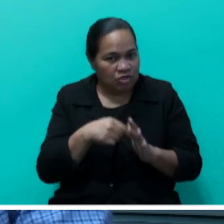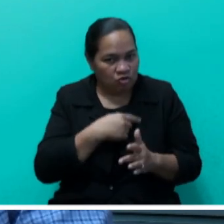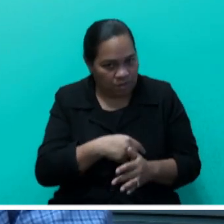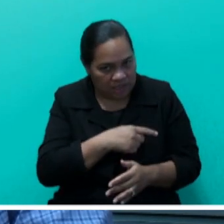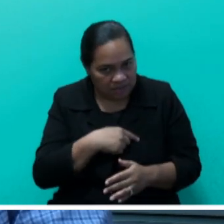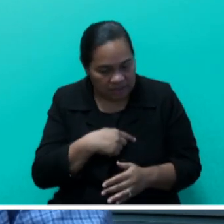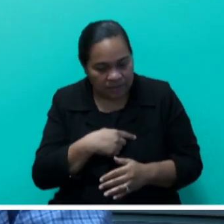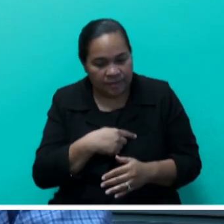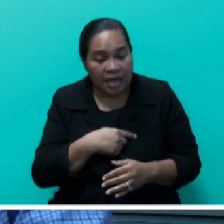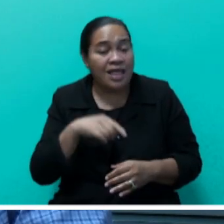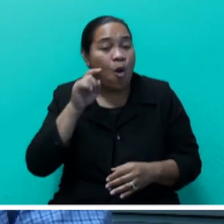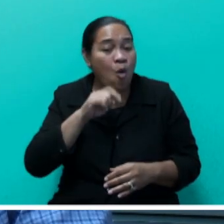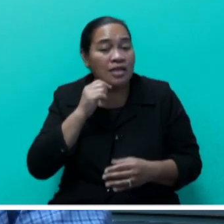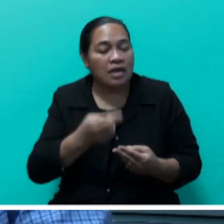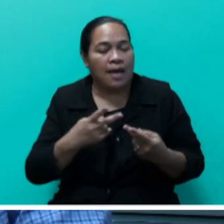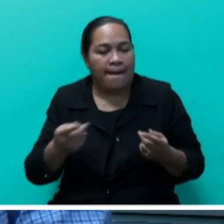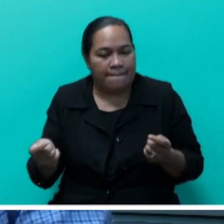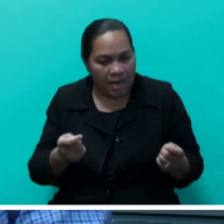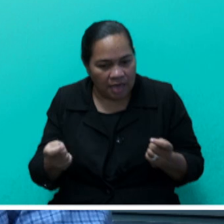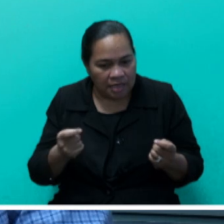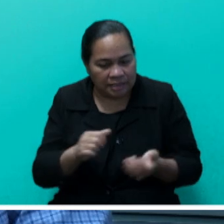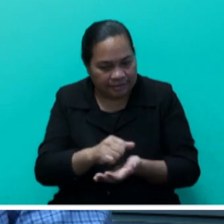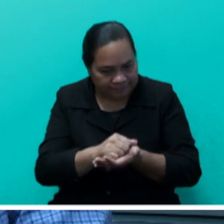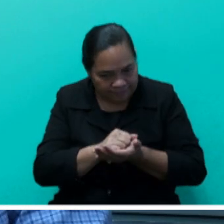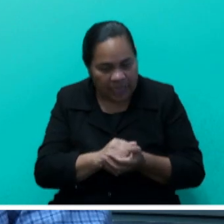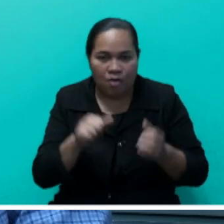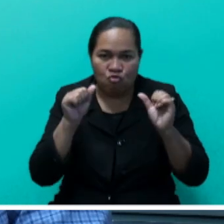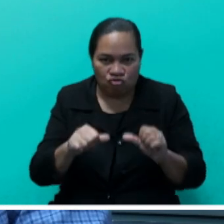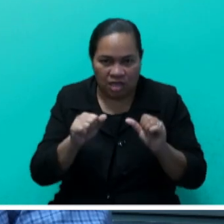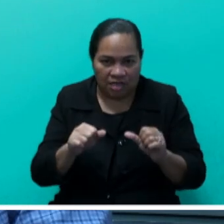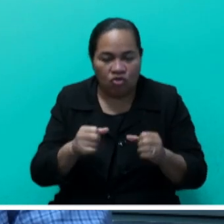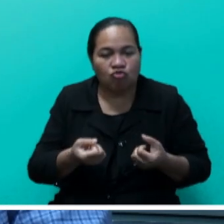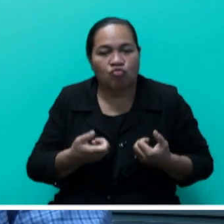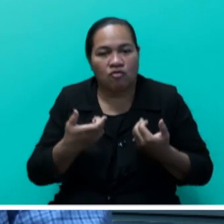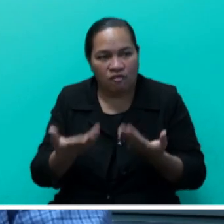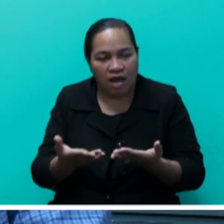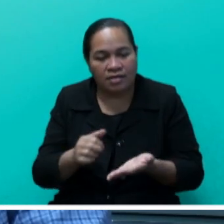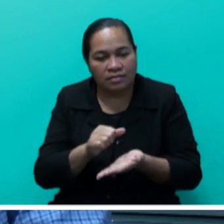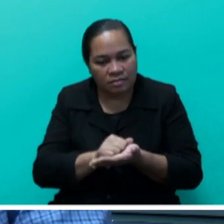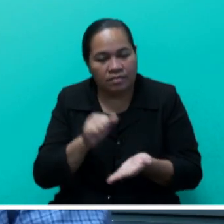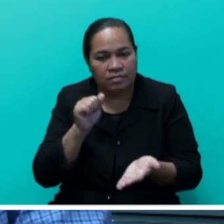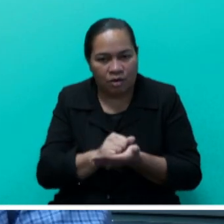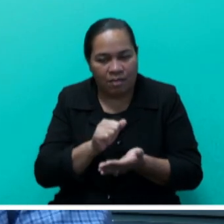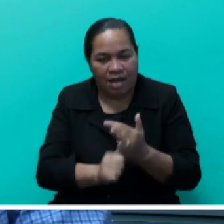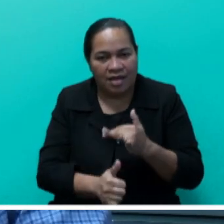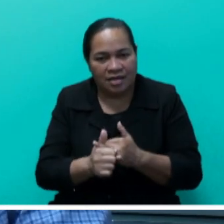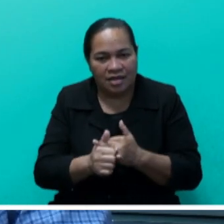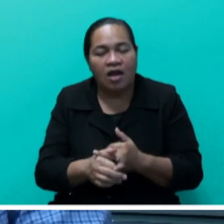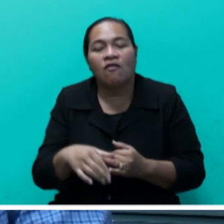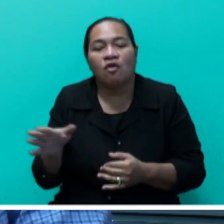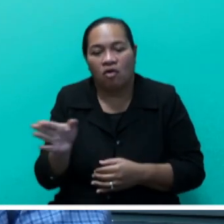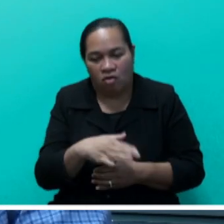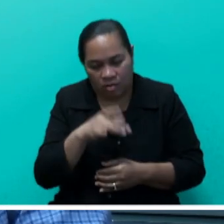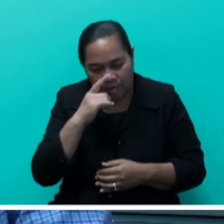Fiji's water resources are managed, maintained and protected to provide equitable and secure access to water for beneficial users for all